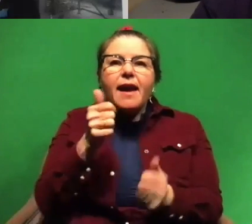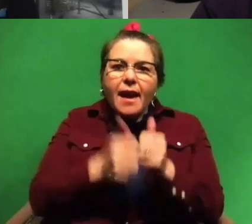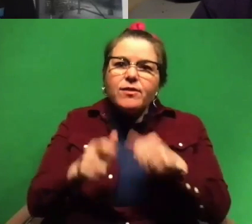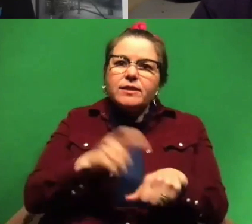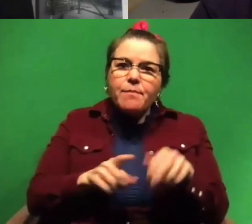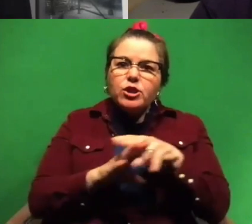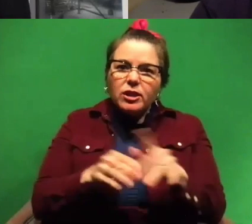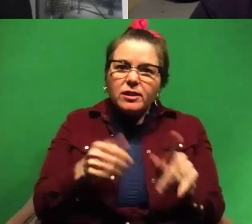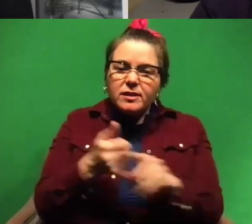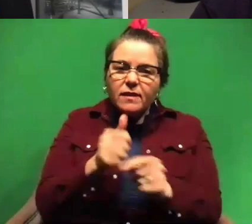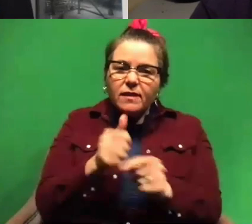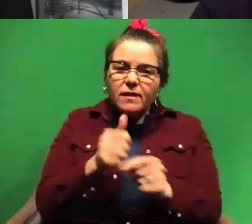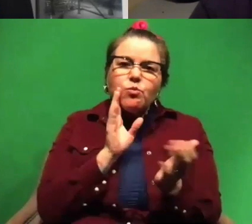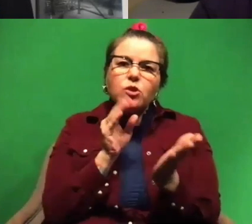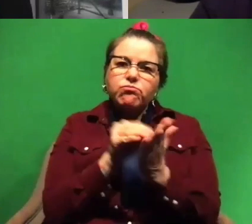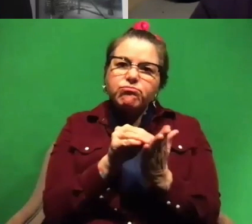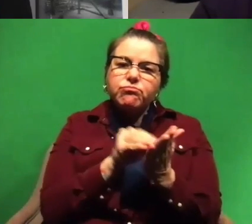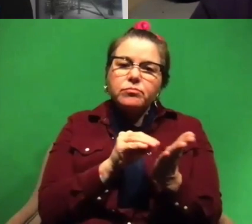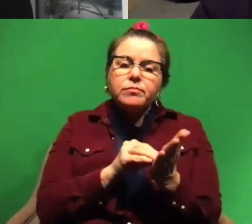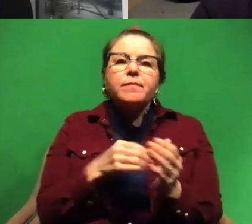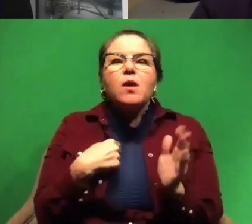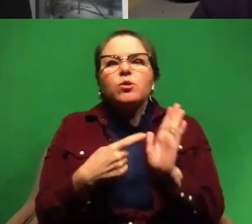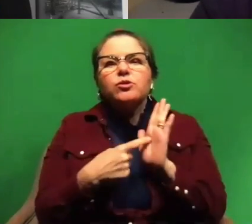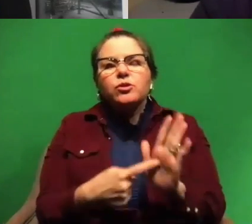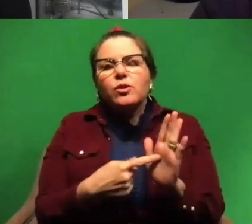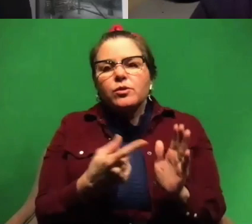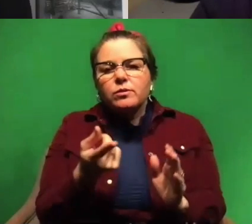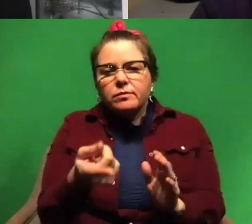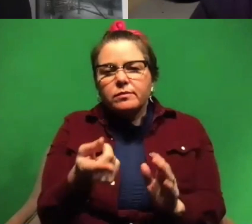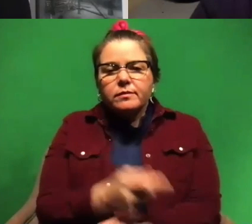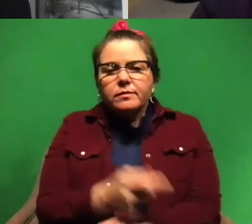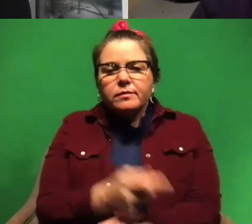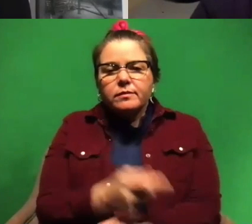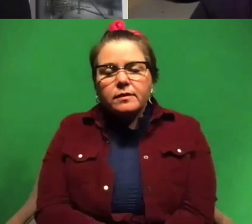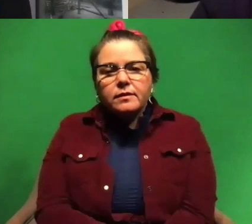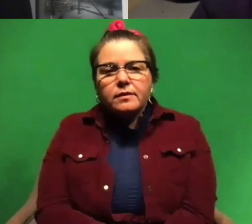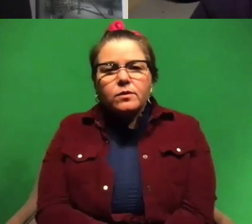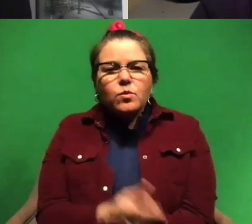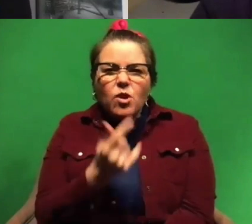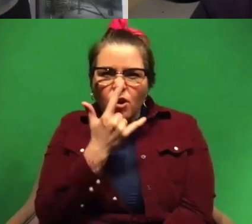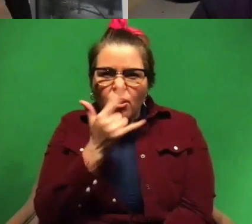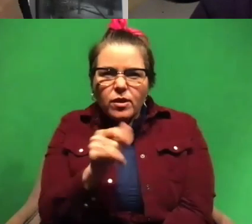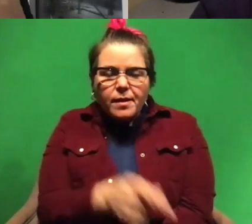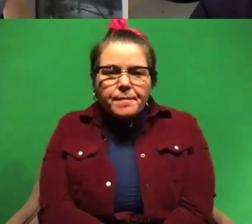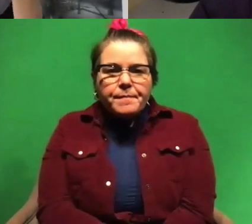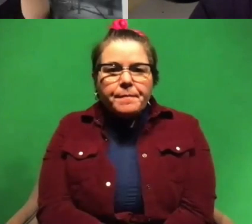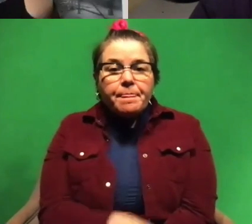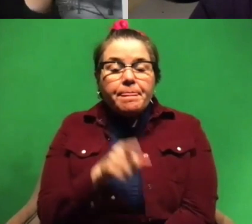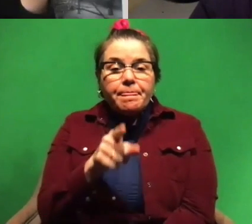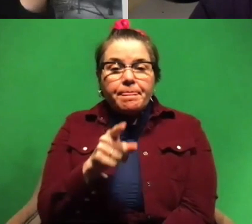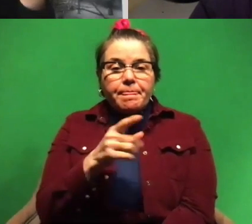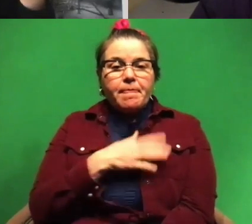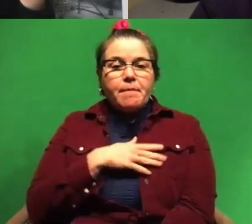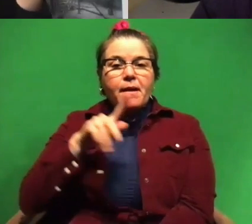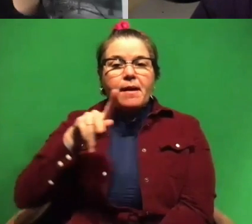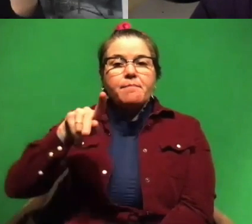that signature. And I can show you guys a little bit actually here about what that looks like. So this is my PJ